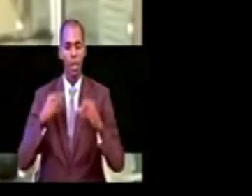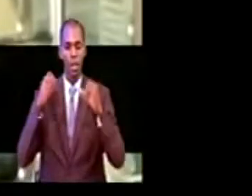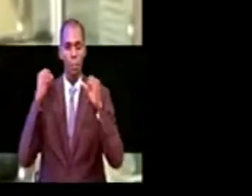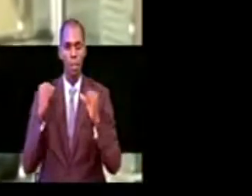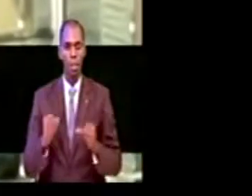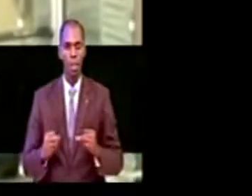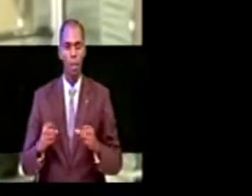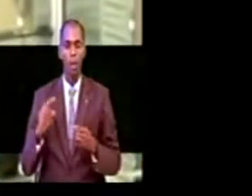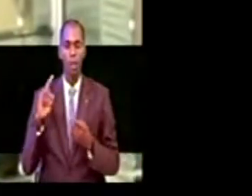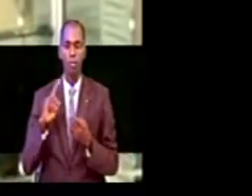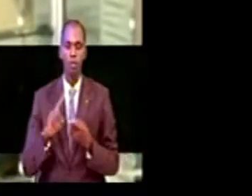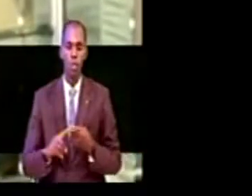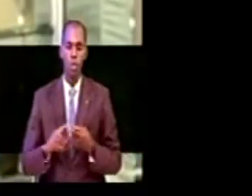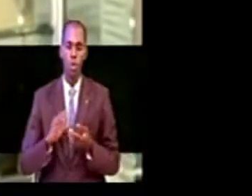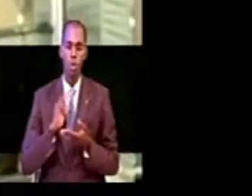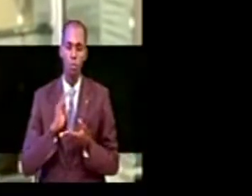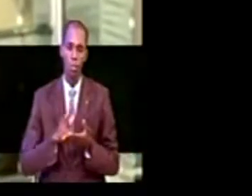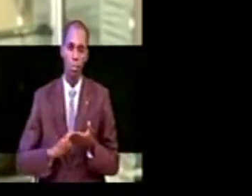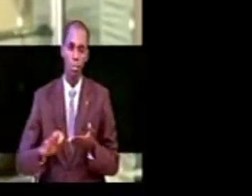this is